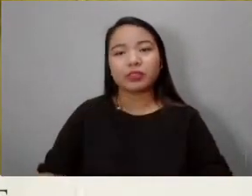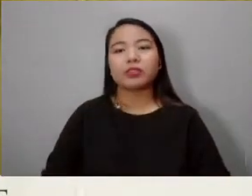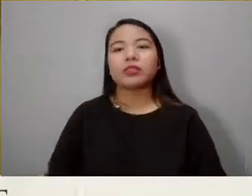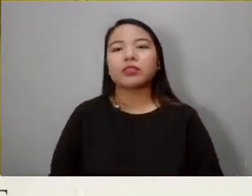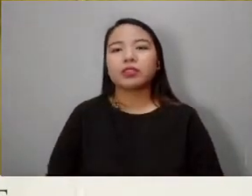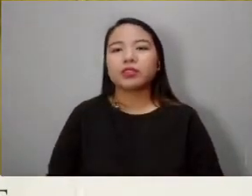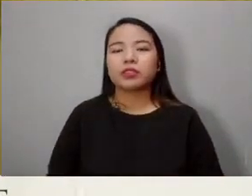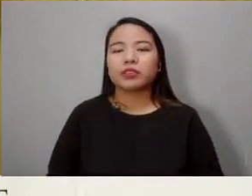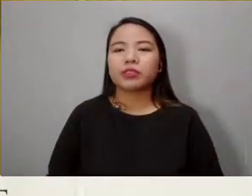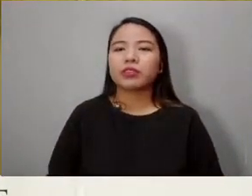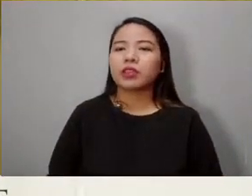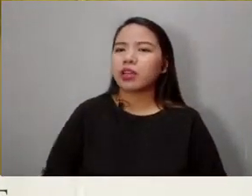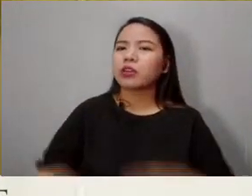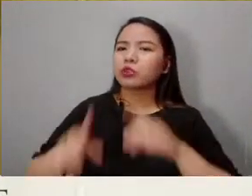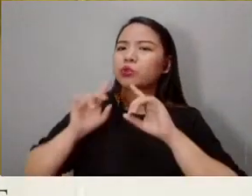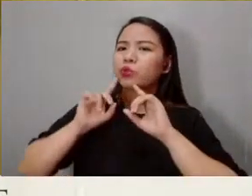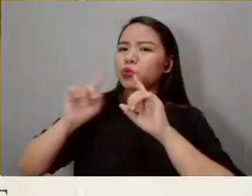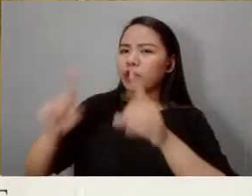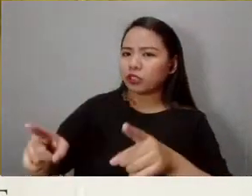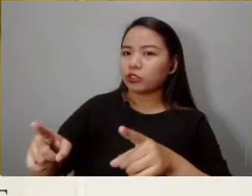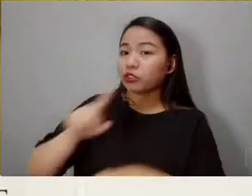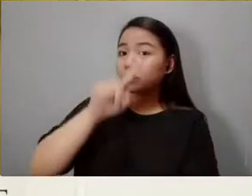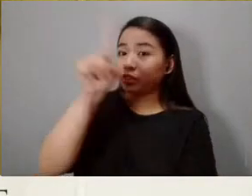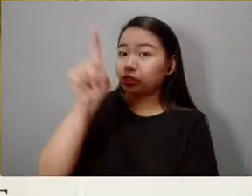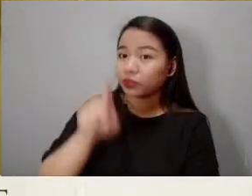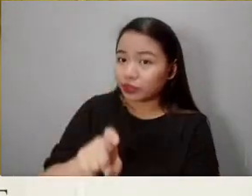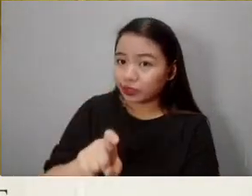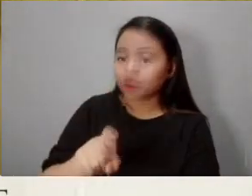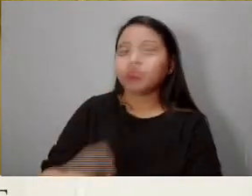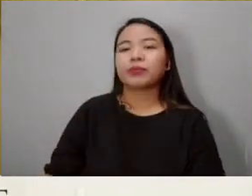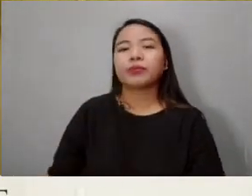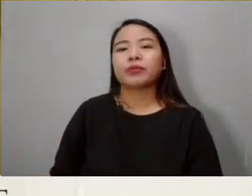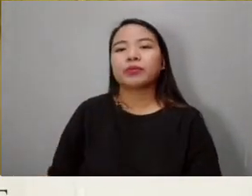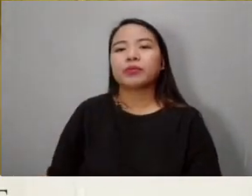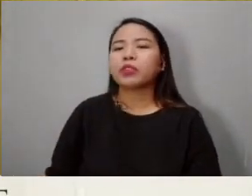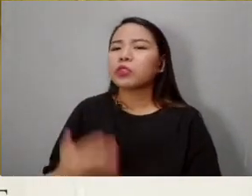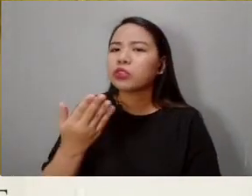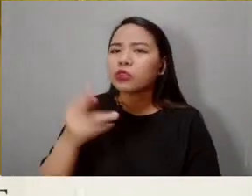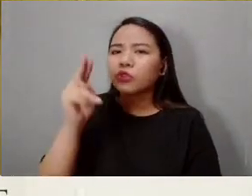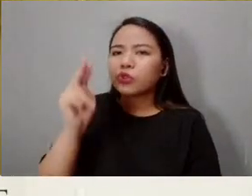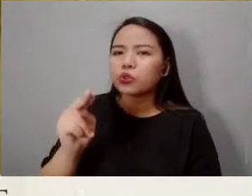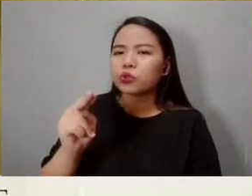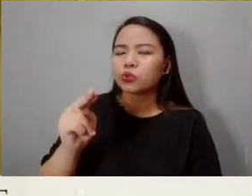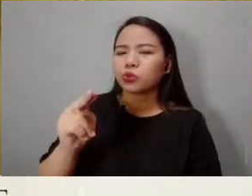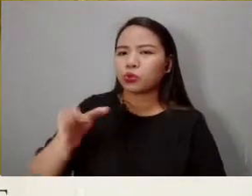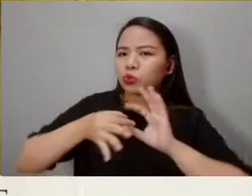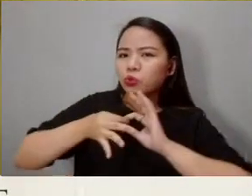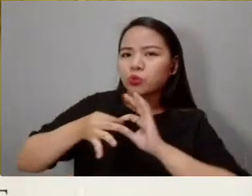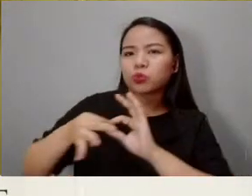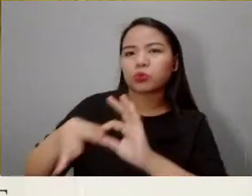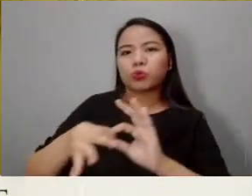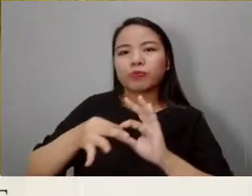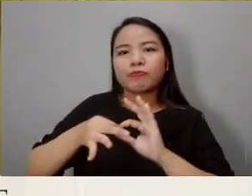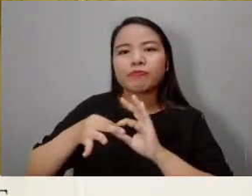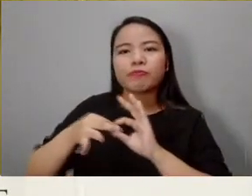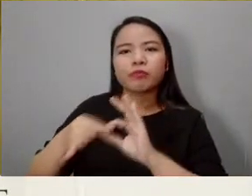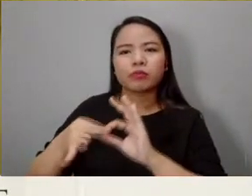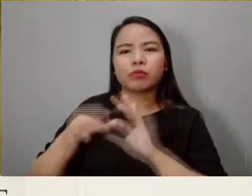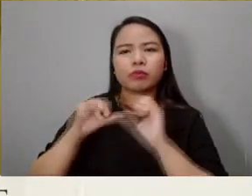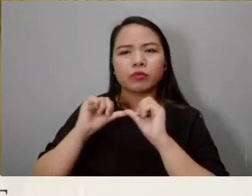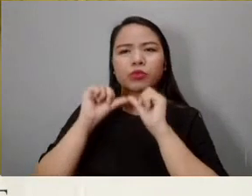answer to answer these questions, you need to engage in constant